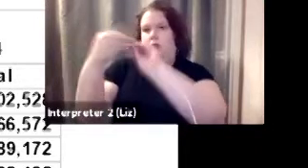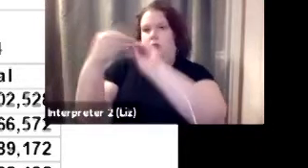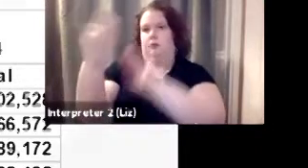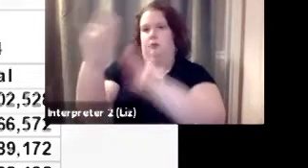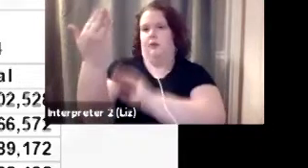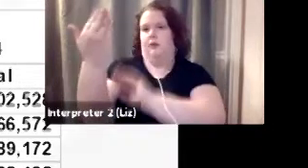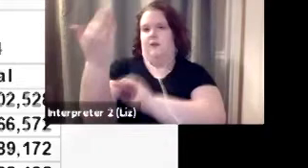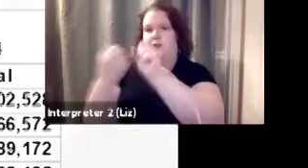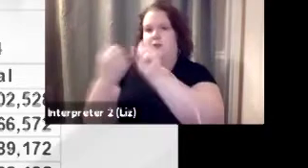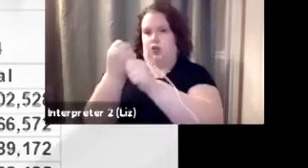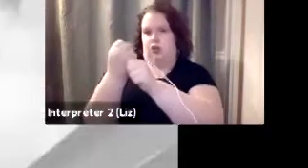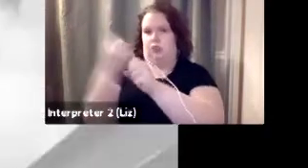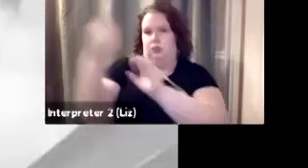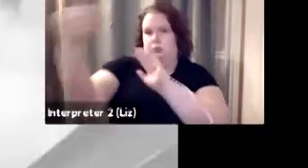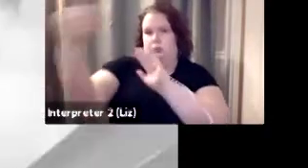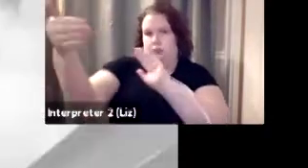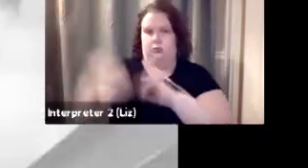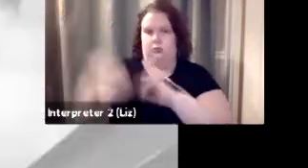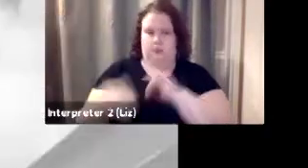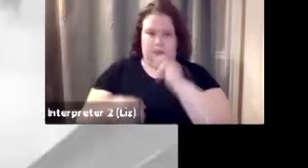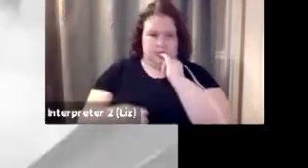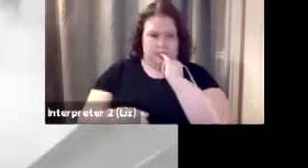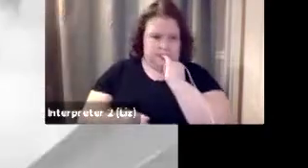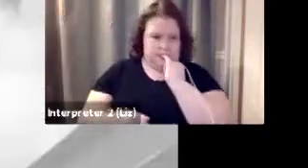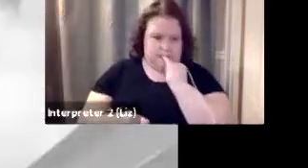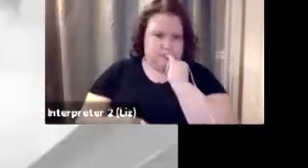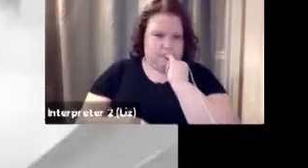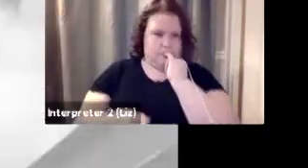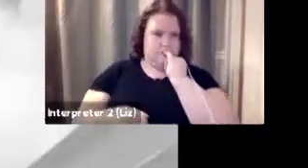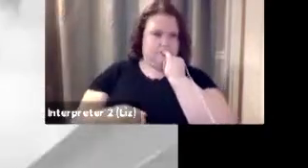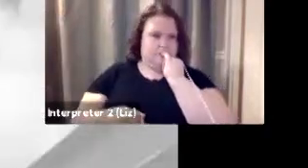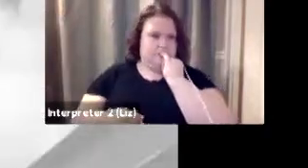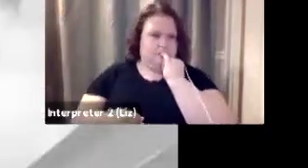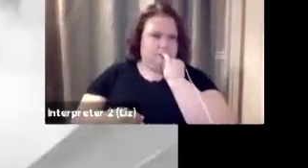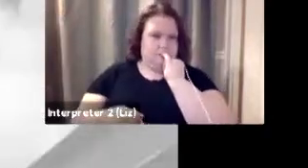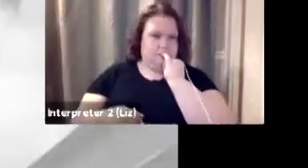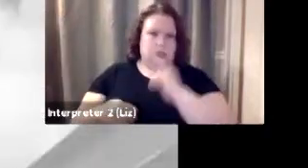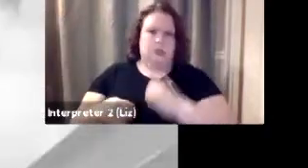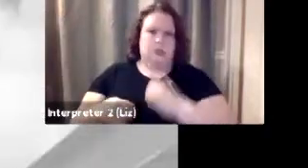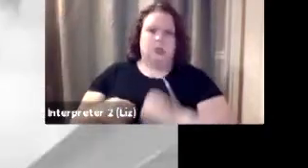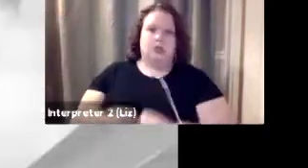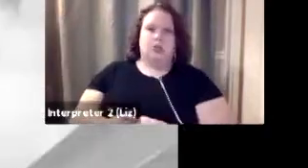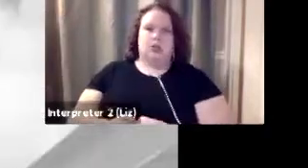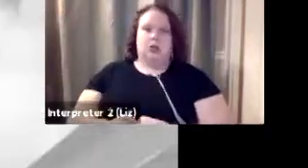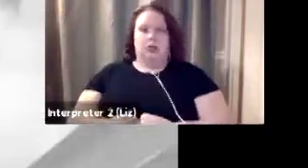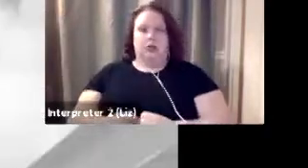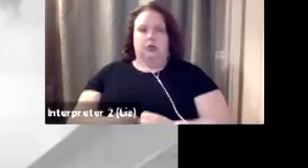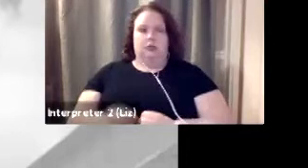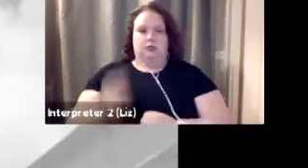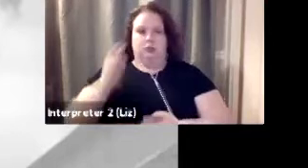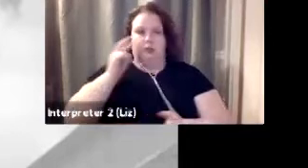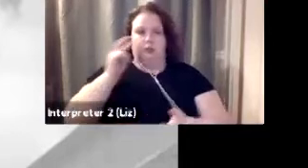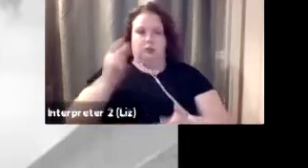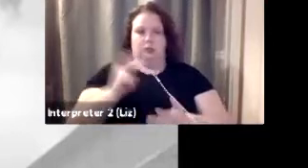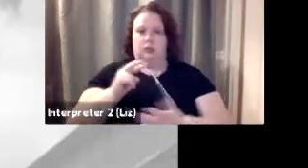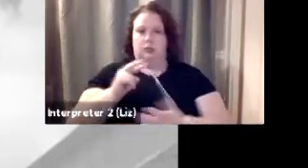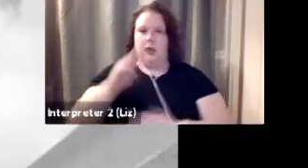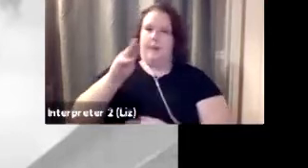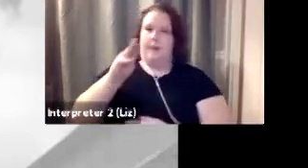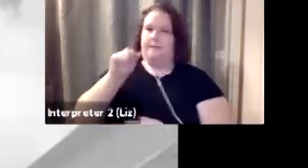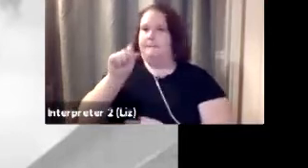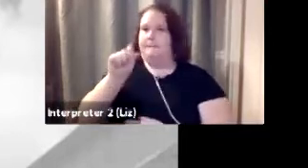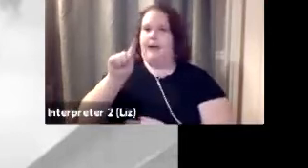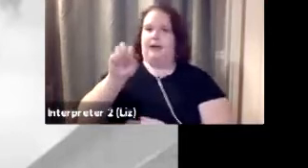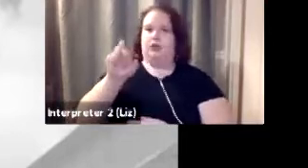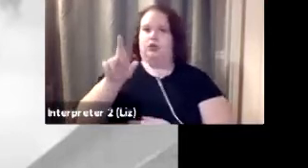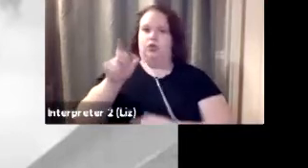So as we set out, uh, and we look at the facility master plan, uh, we really want to think about that vision moving us forward. What